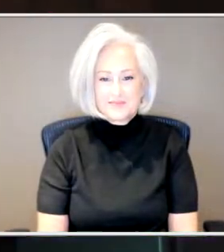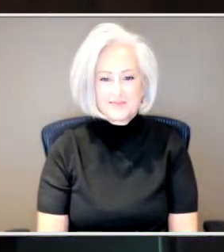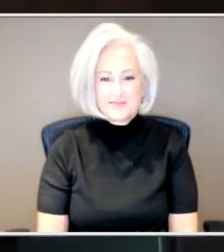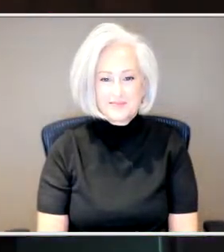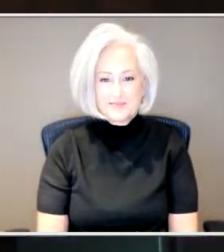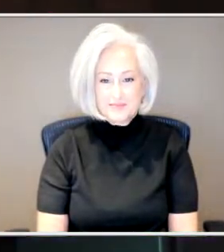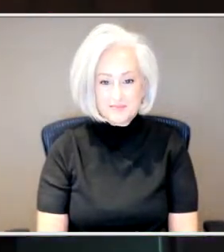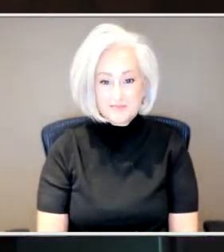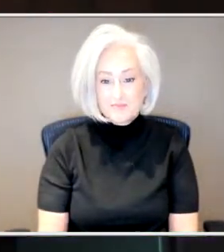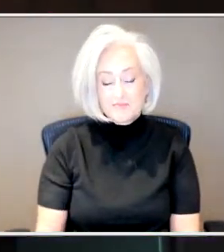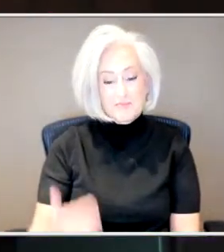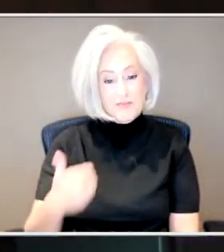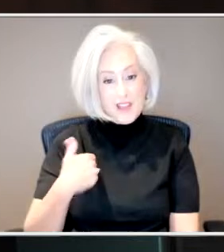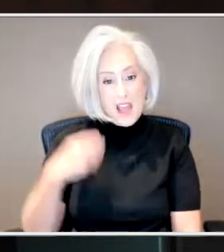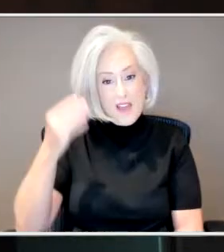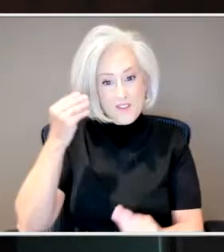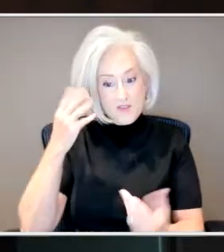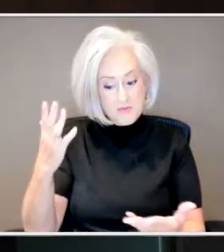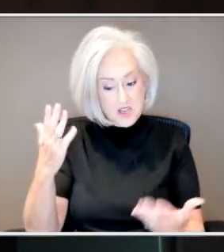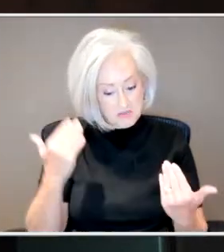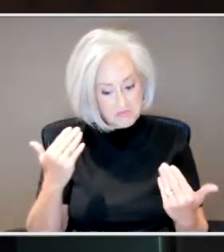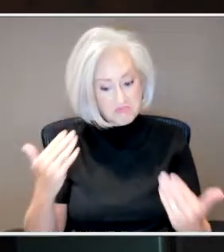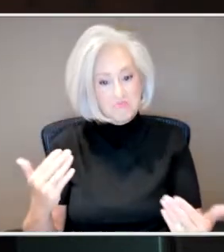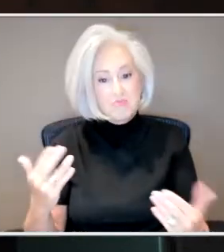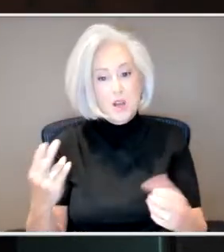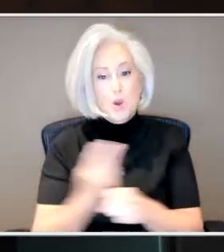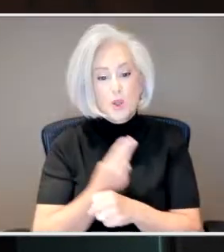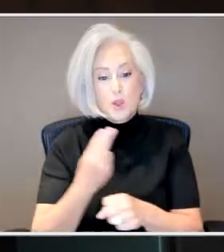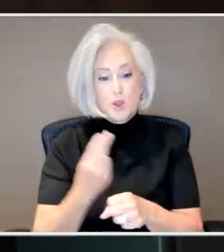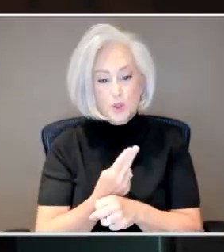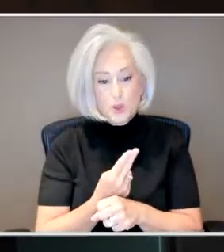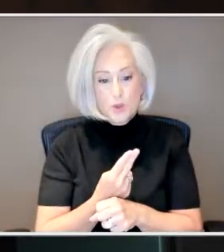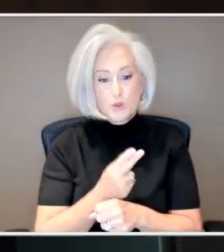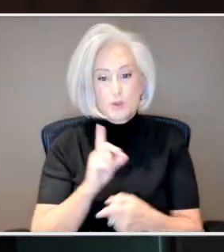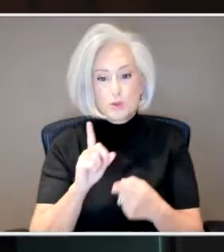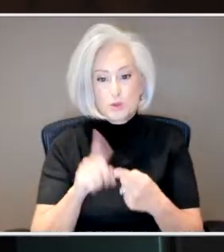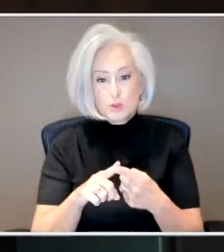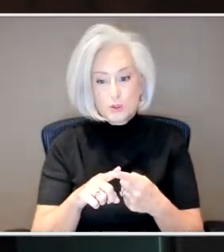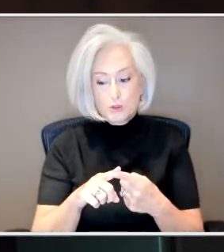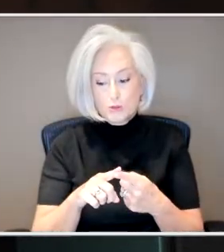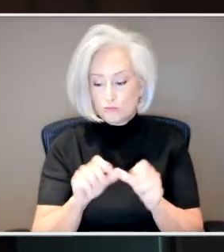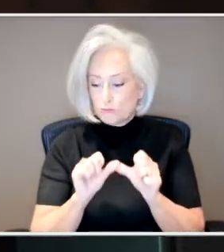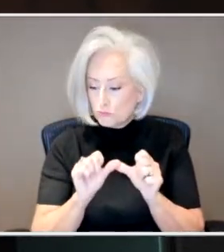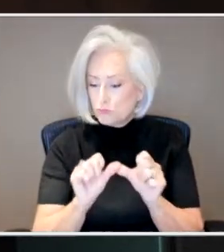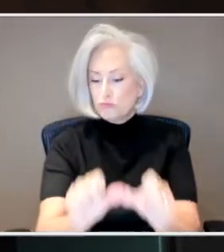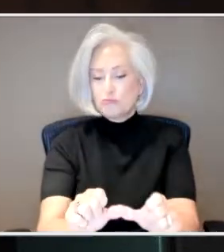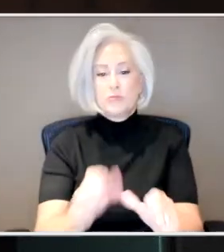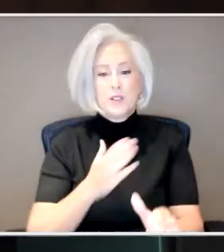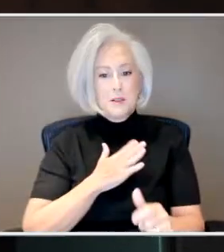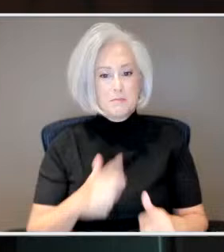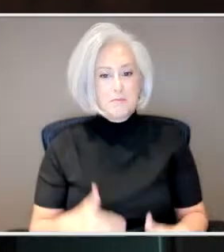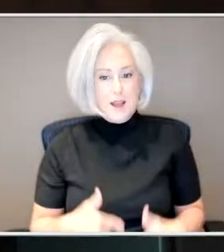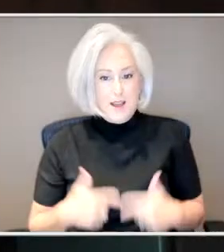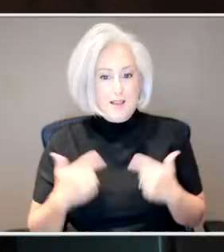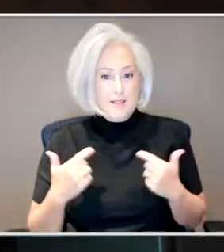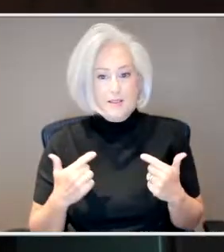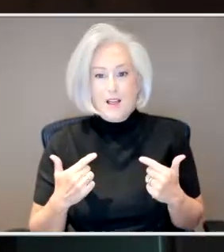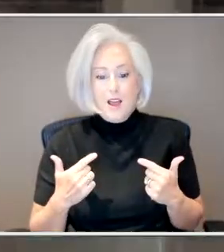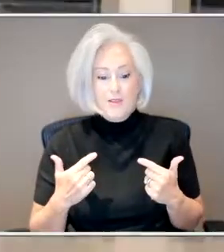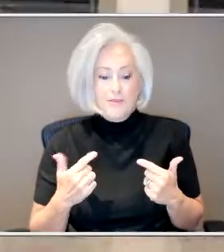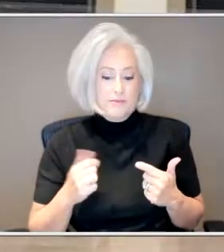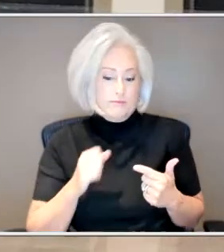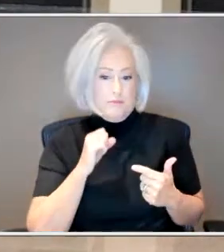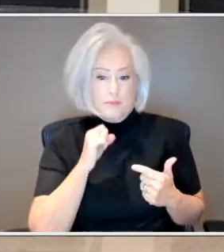I have this information, let's use it to prolong my life in a way that I would never got the chance to do